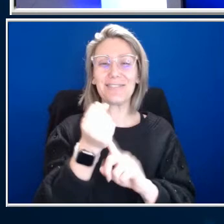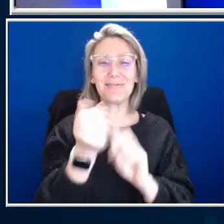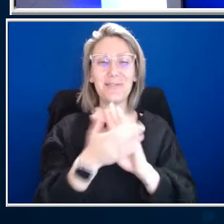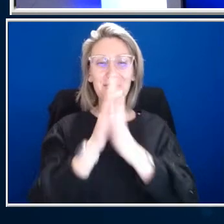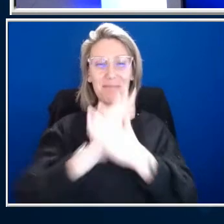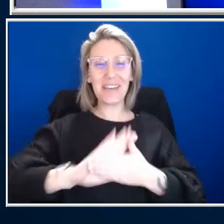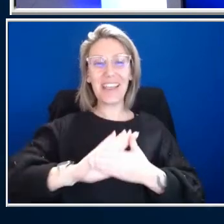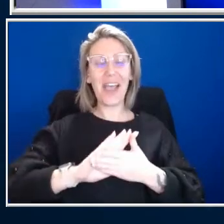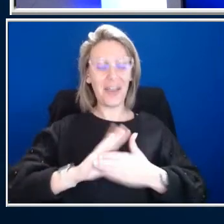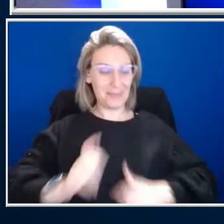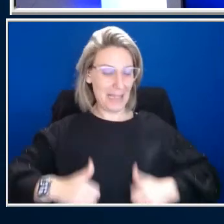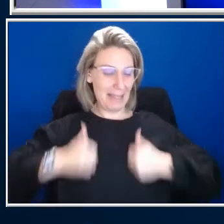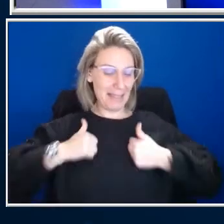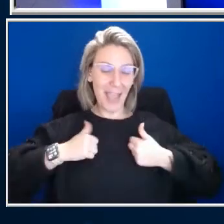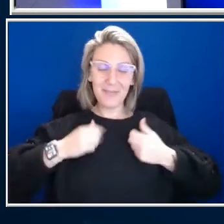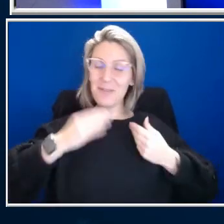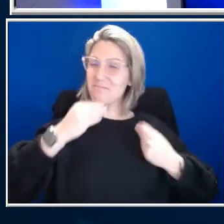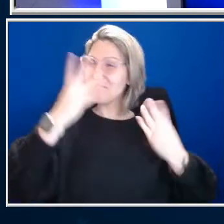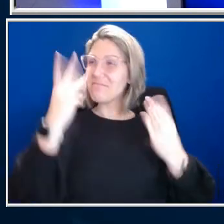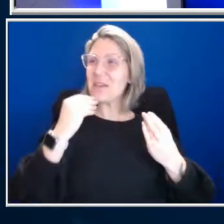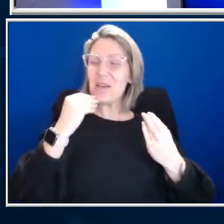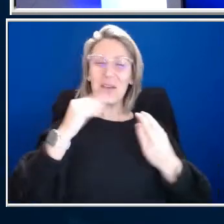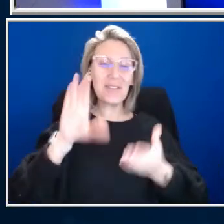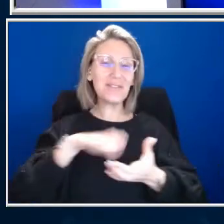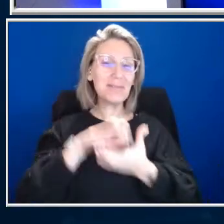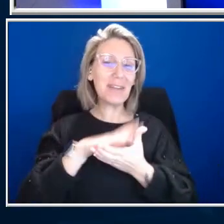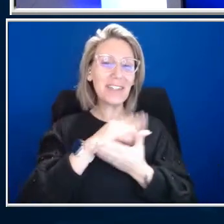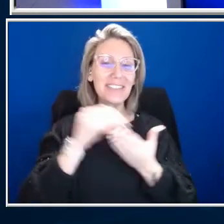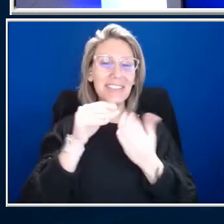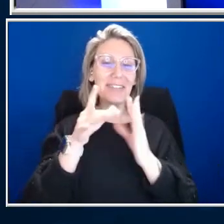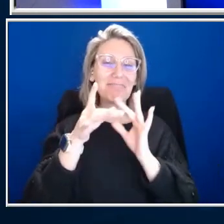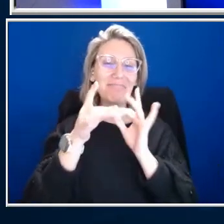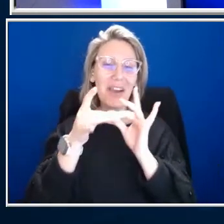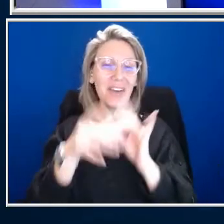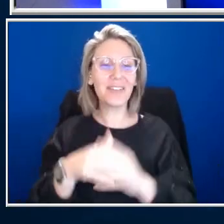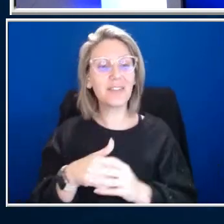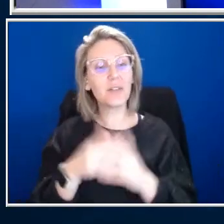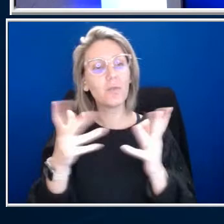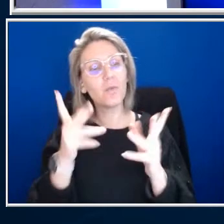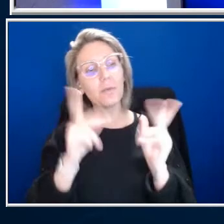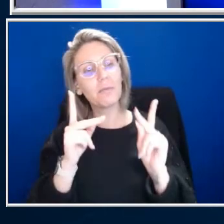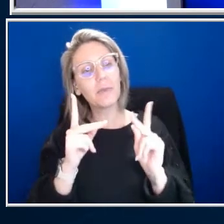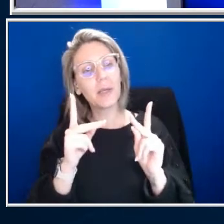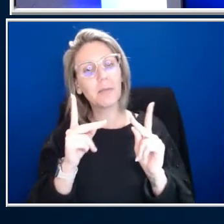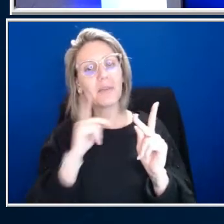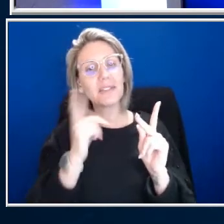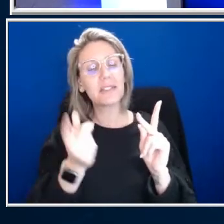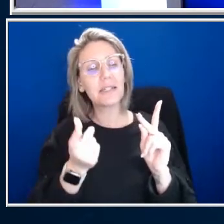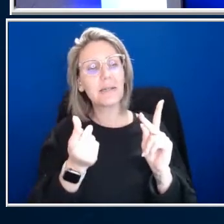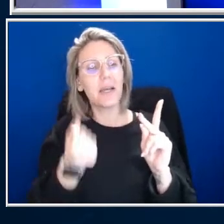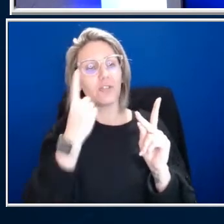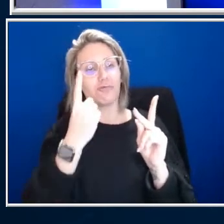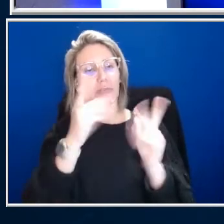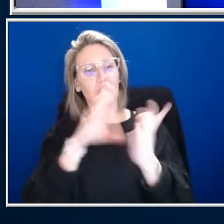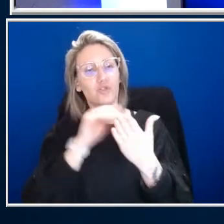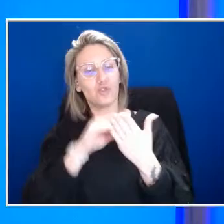beautiful marriage and partnership. What do you want folks to take away from our conversation today? What's the big